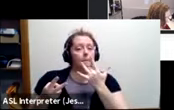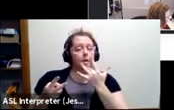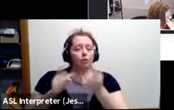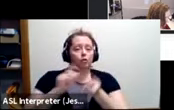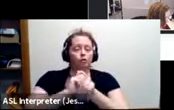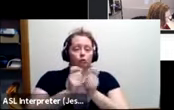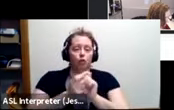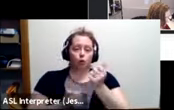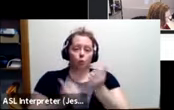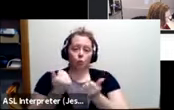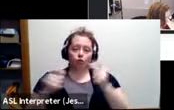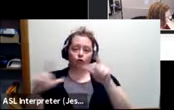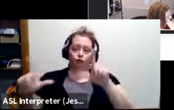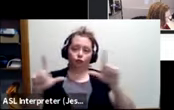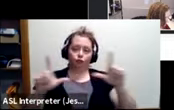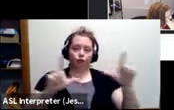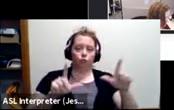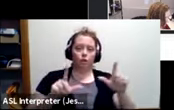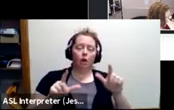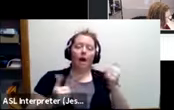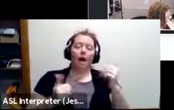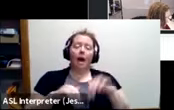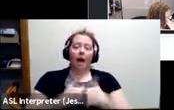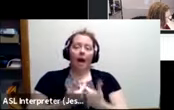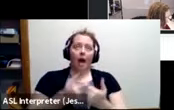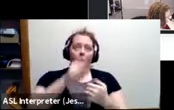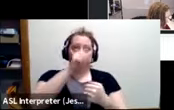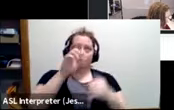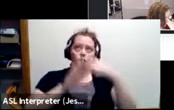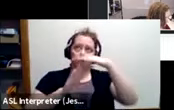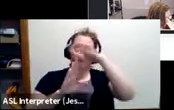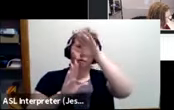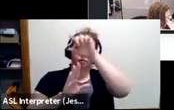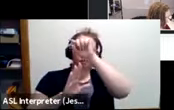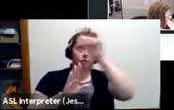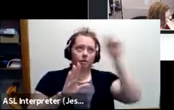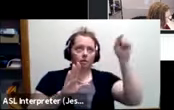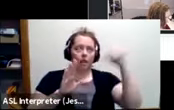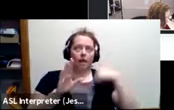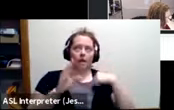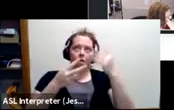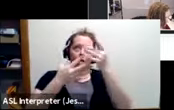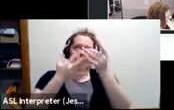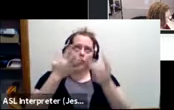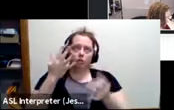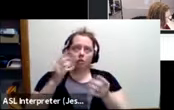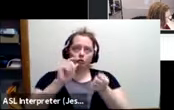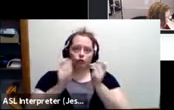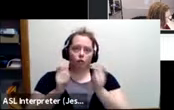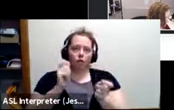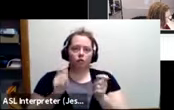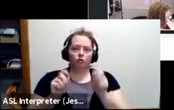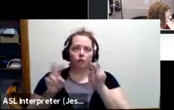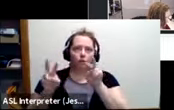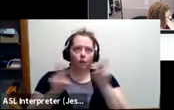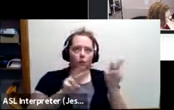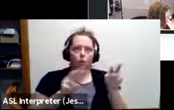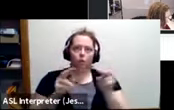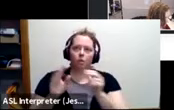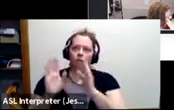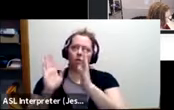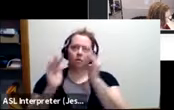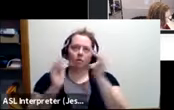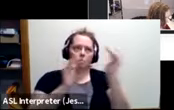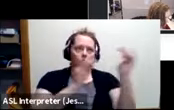view options at the top of your screen and change to gallery, side-by-side mode, whatever works best for you. But just wanted to let you